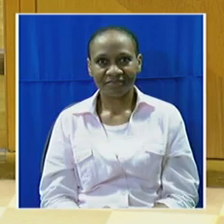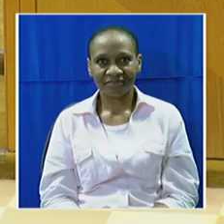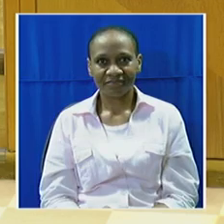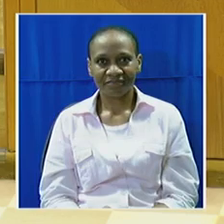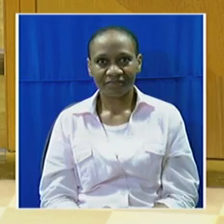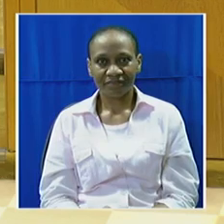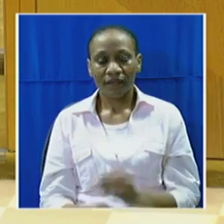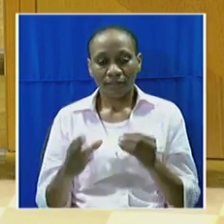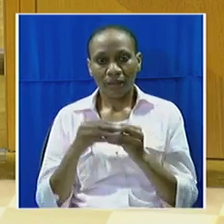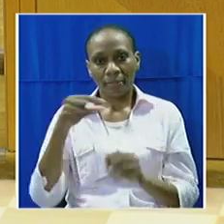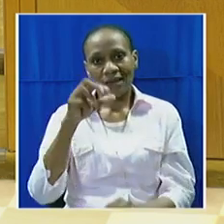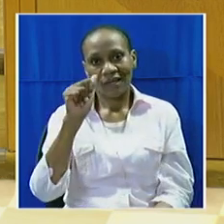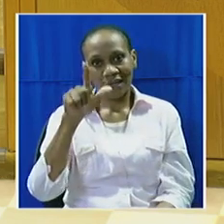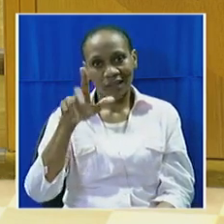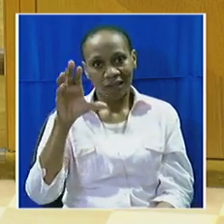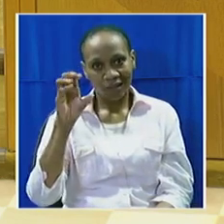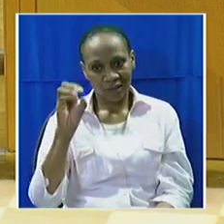Honorable Gallo.